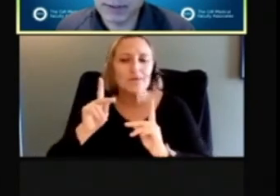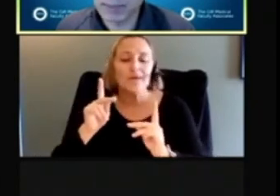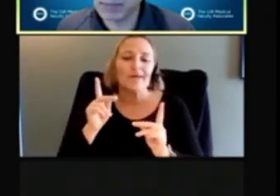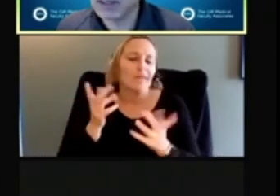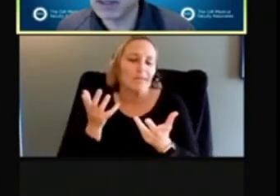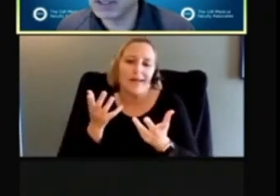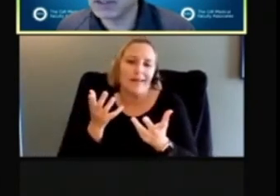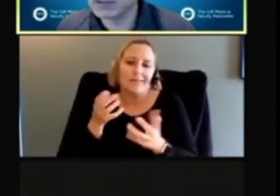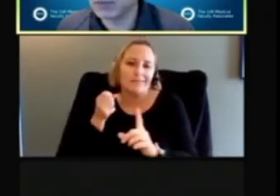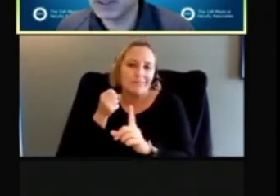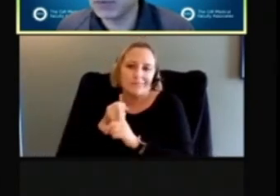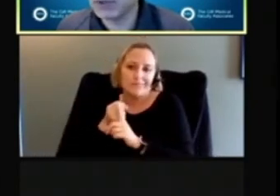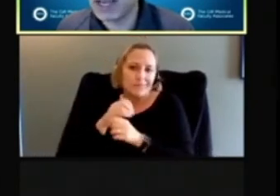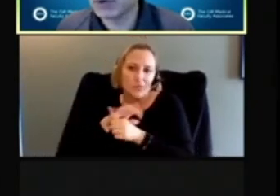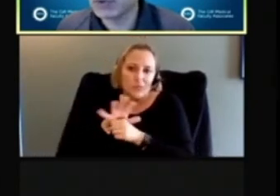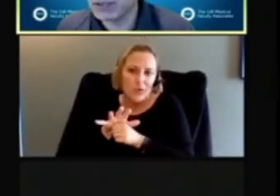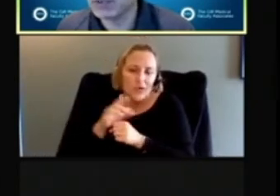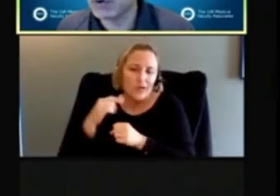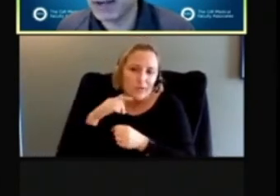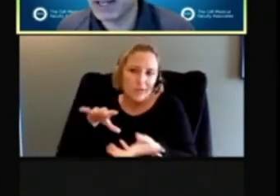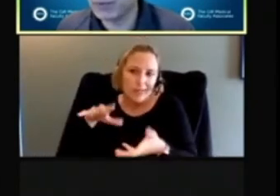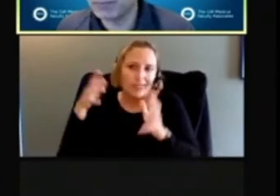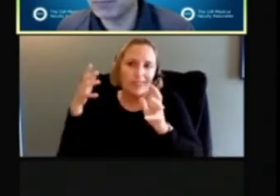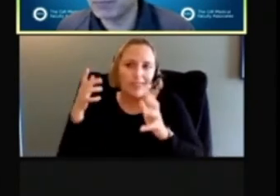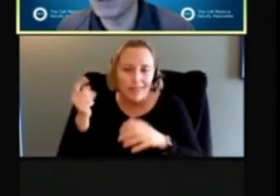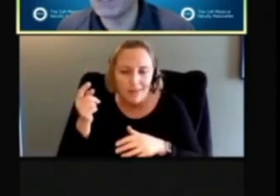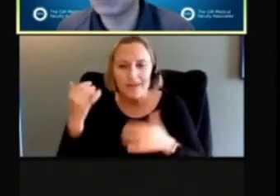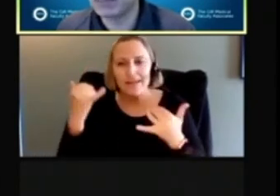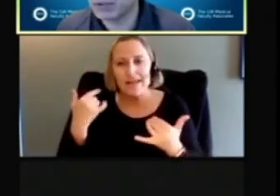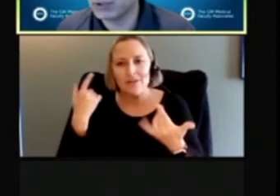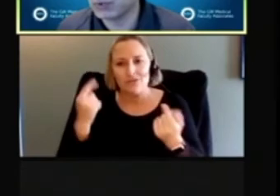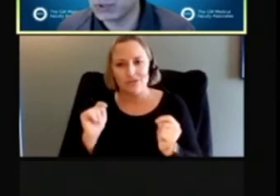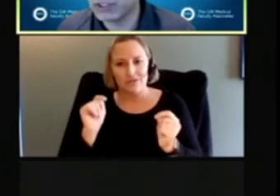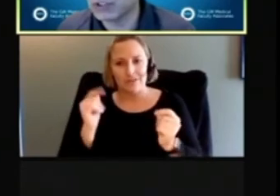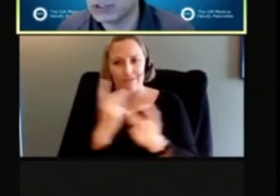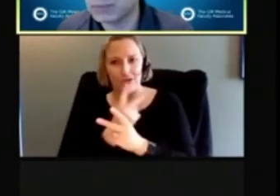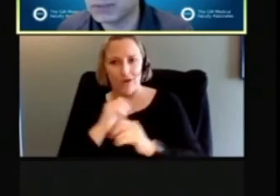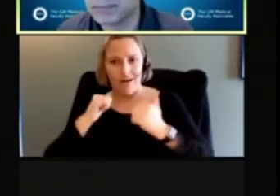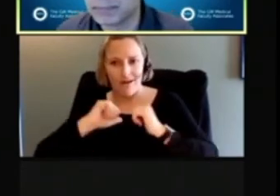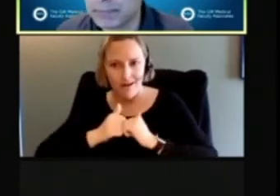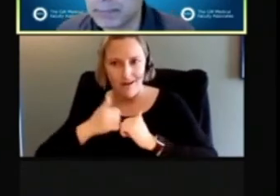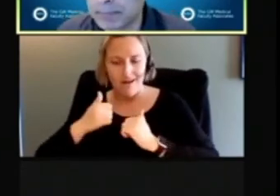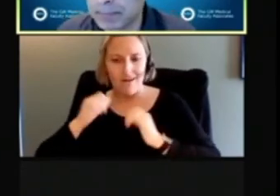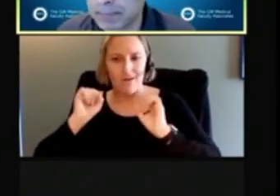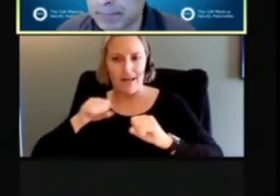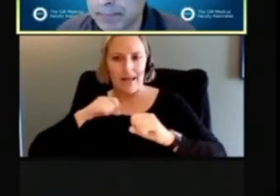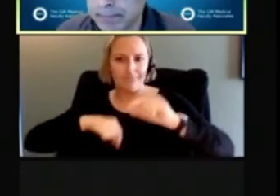the pandemic. And so we now are trying to figure out how do we go back to build those relationships.